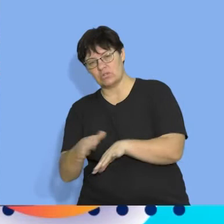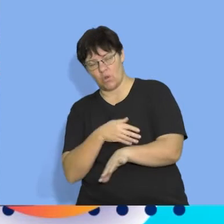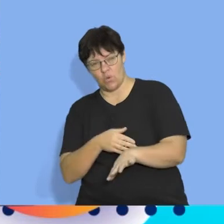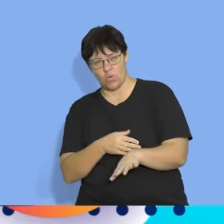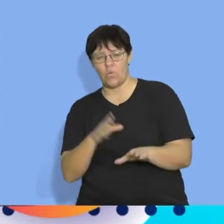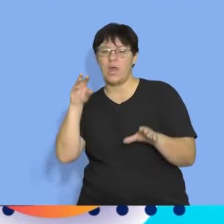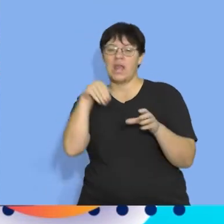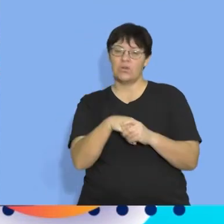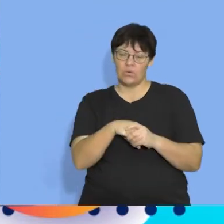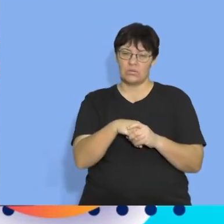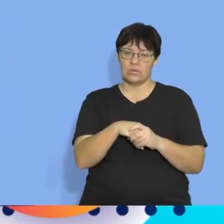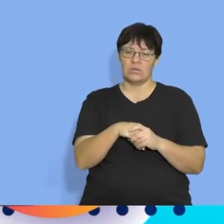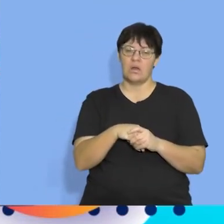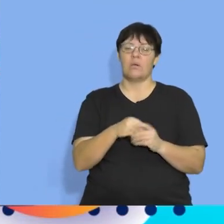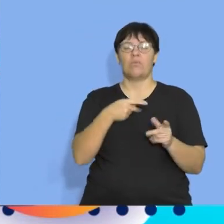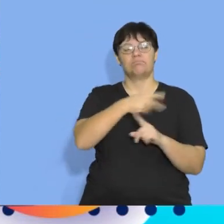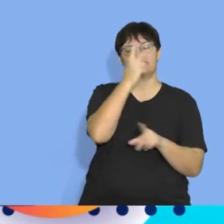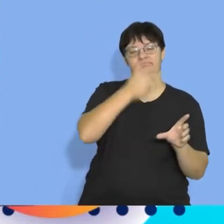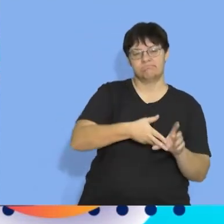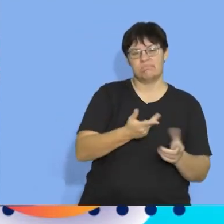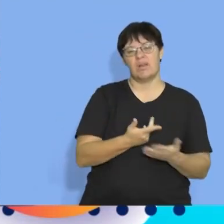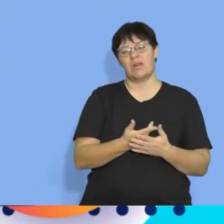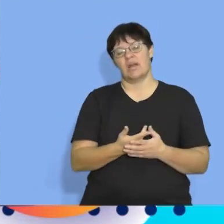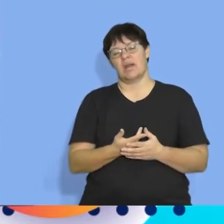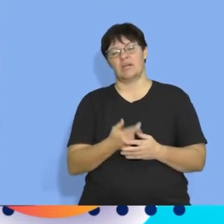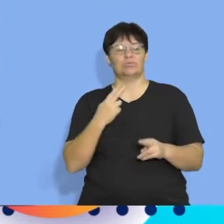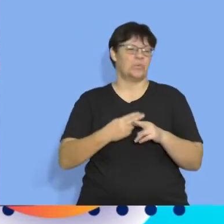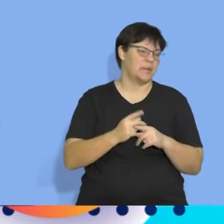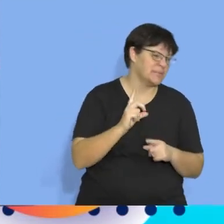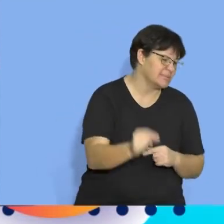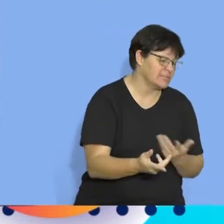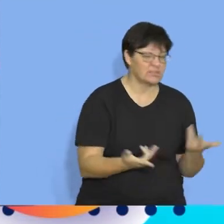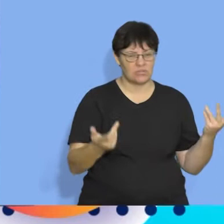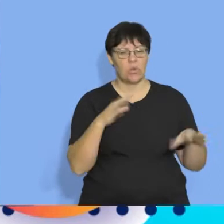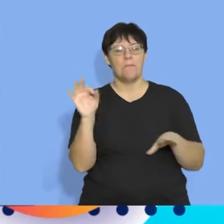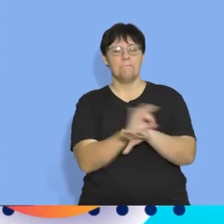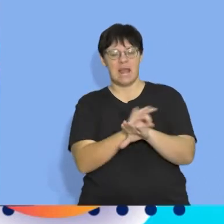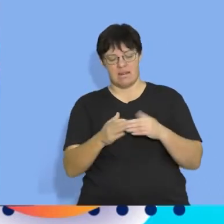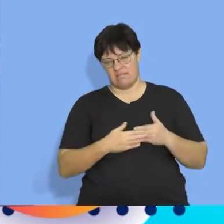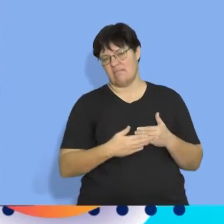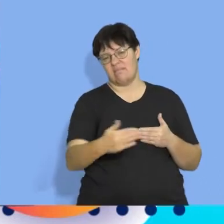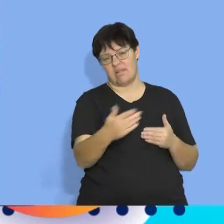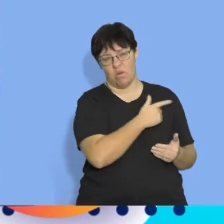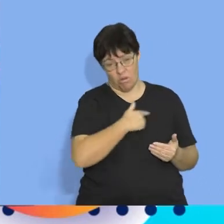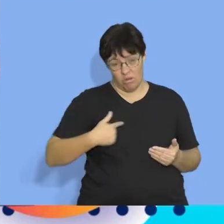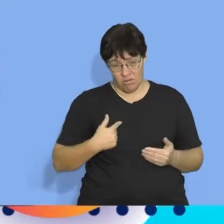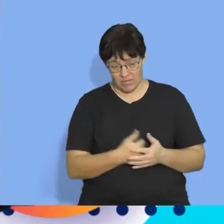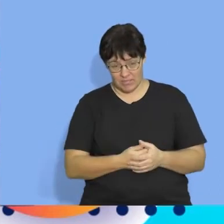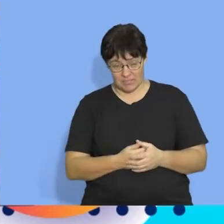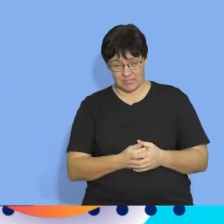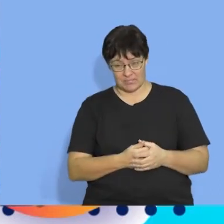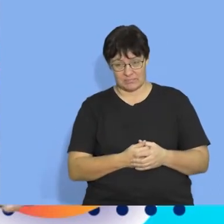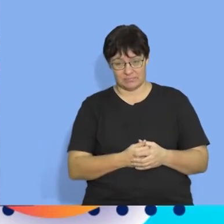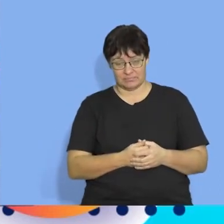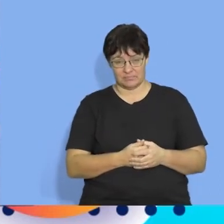bit slower. It includes the rest stops, but it's an average. So you can plan how long it would take you to do the